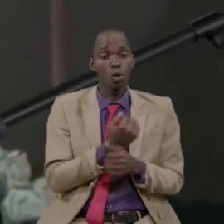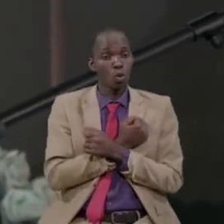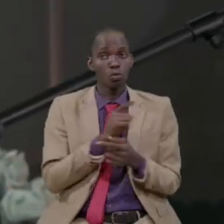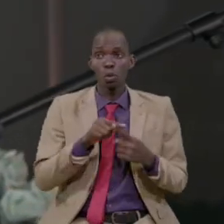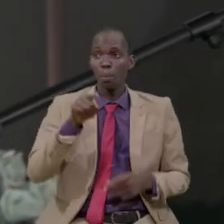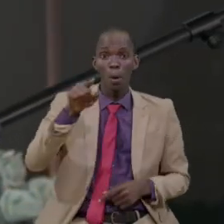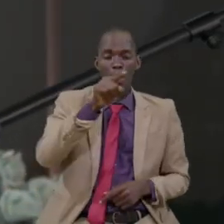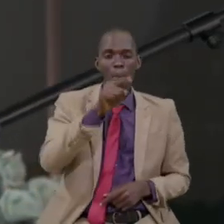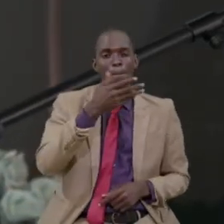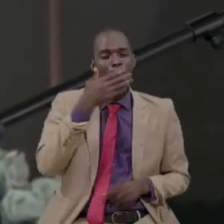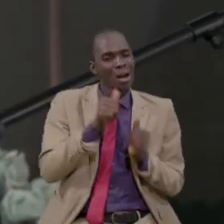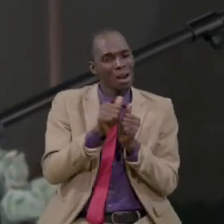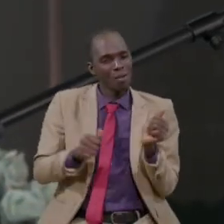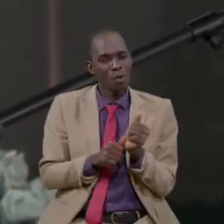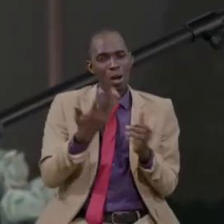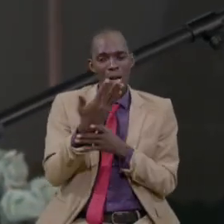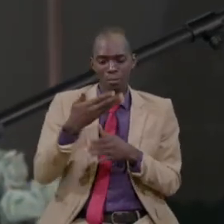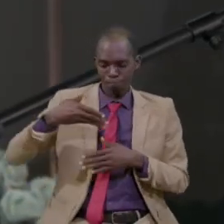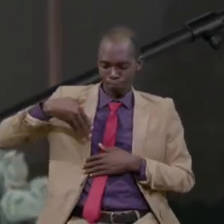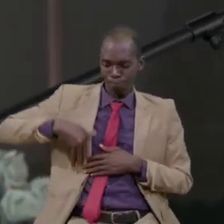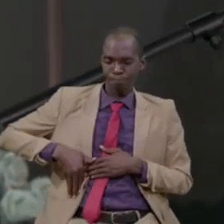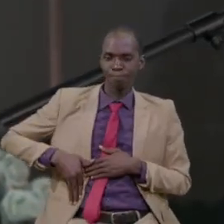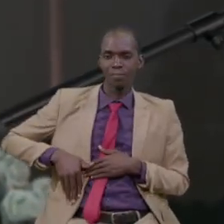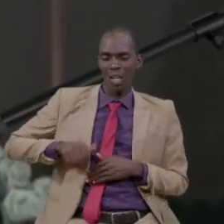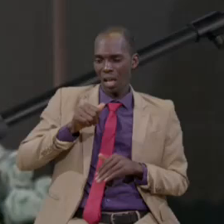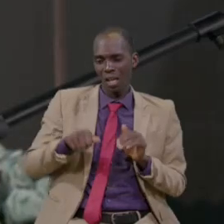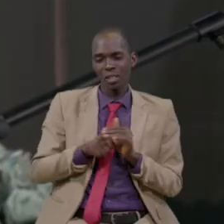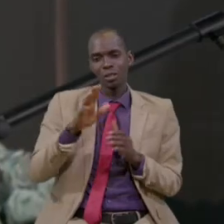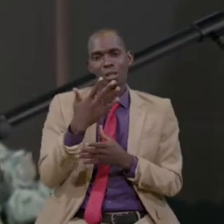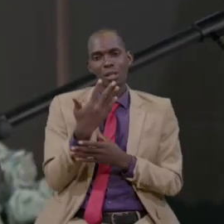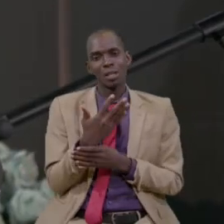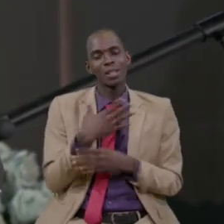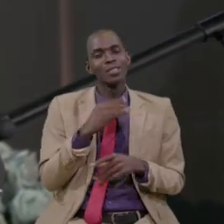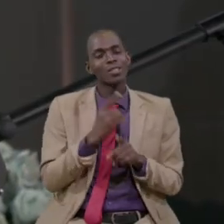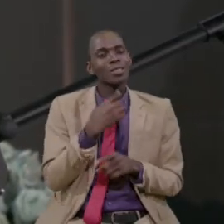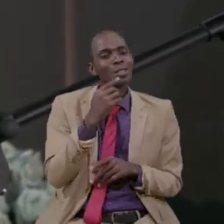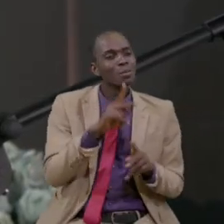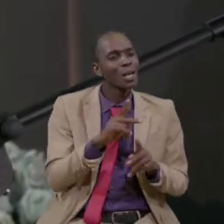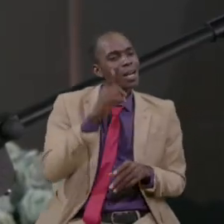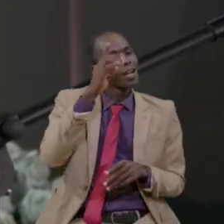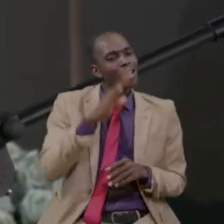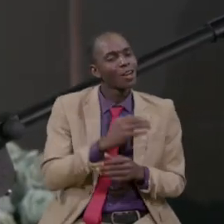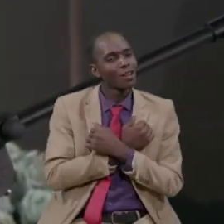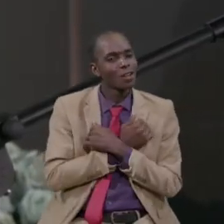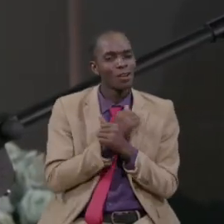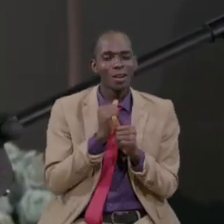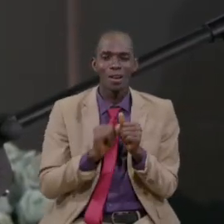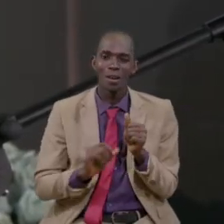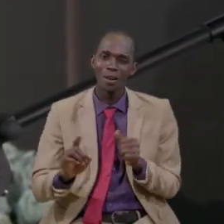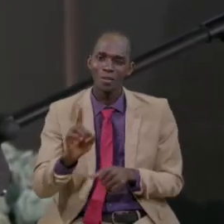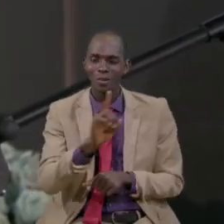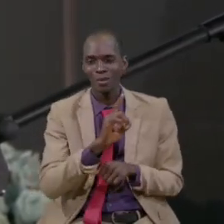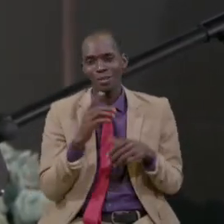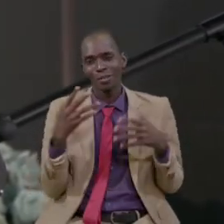And then just say, God loves everybody. Don't say God is angry with